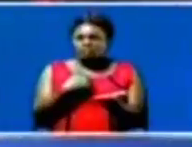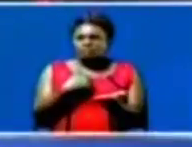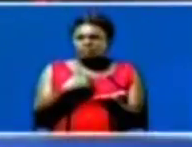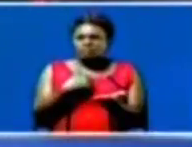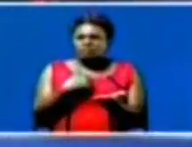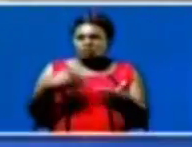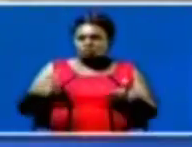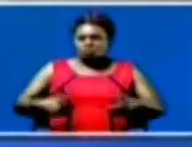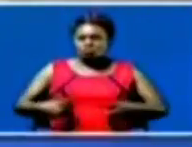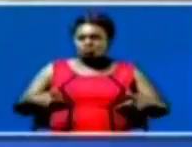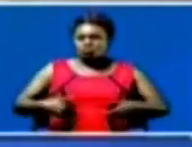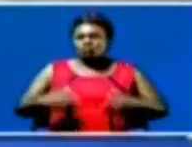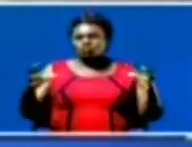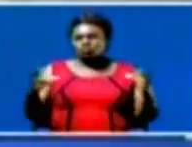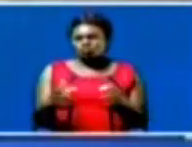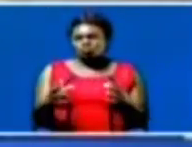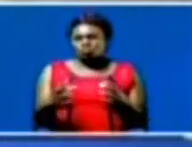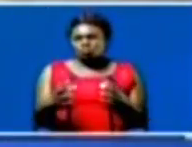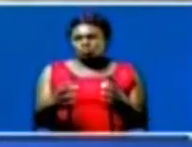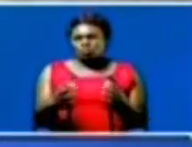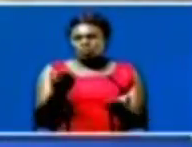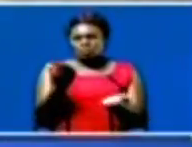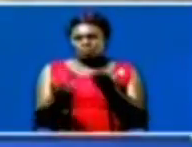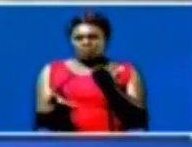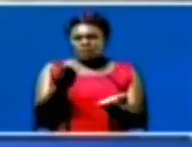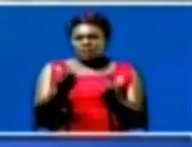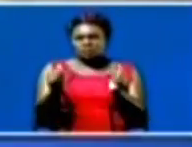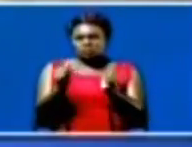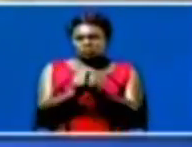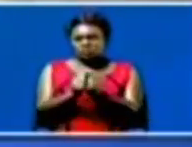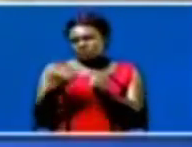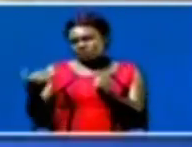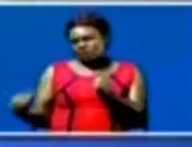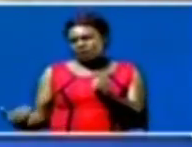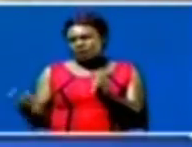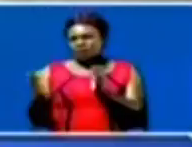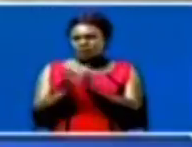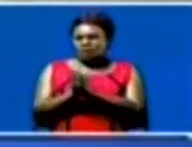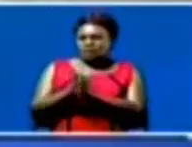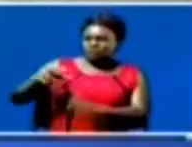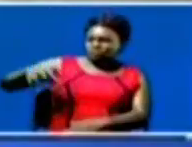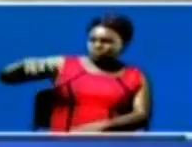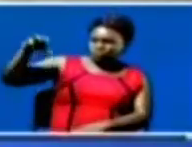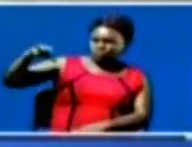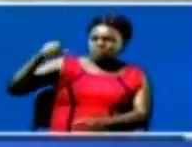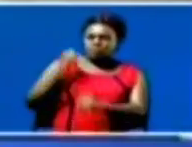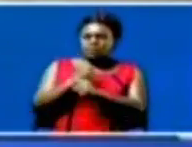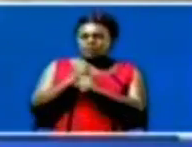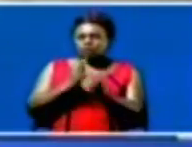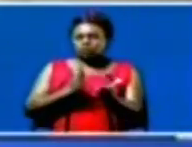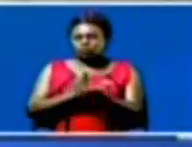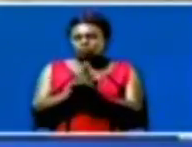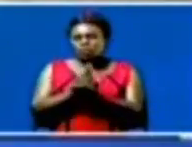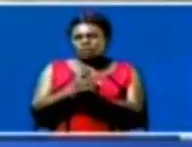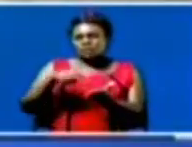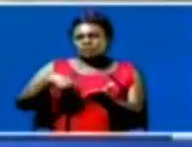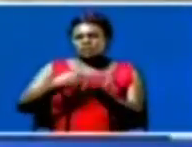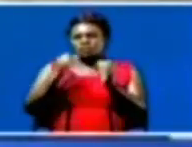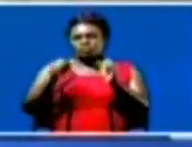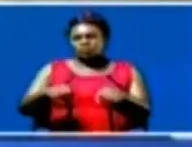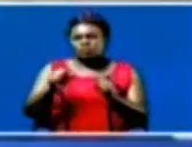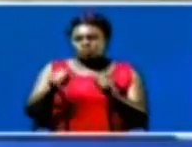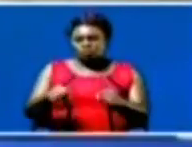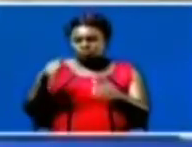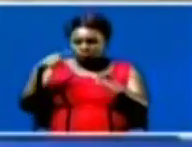a youthful team that is balanced with, of course, the juniors, with the seniors, and make sure that we are able to get